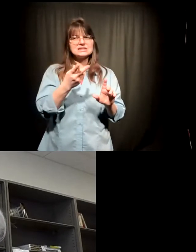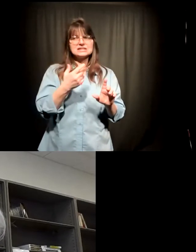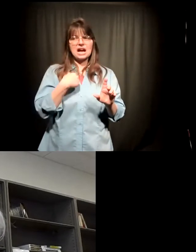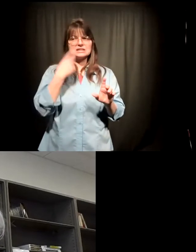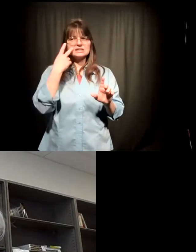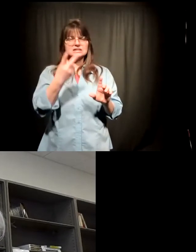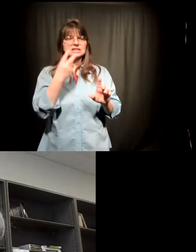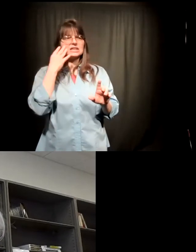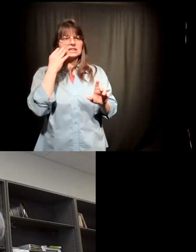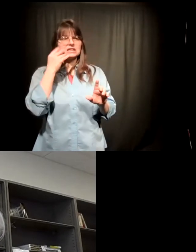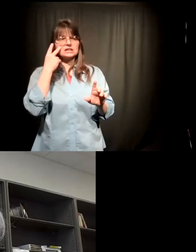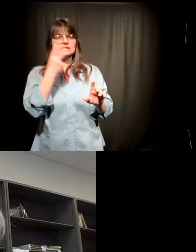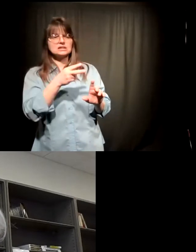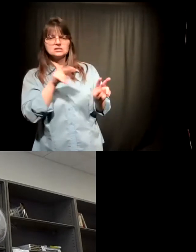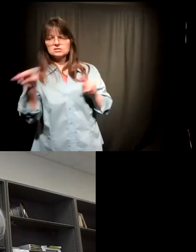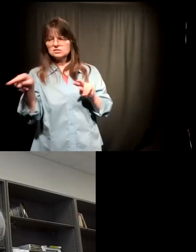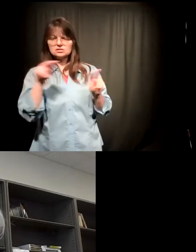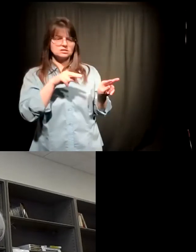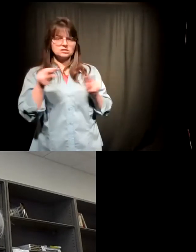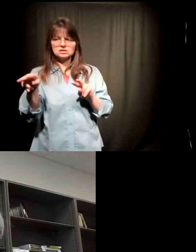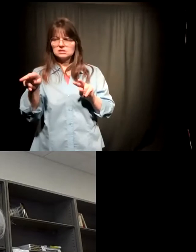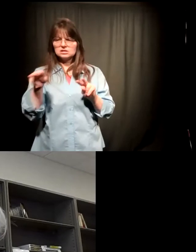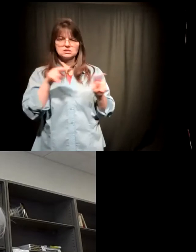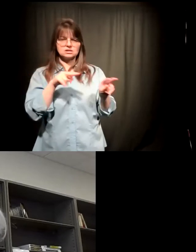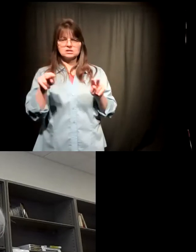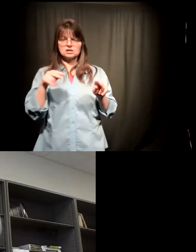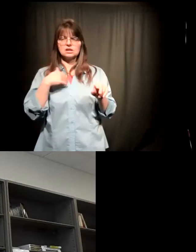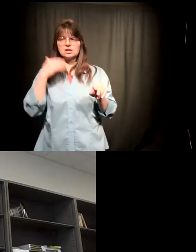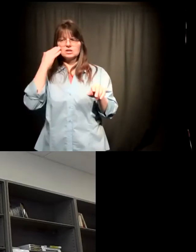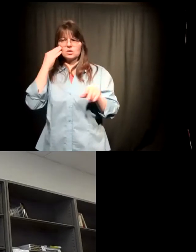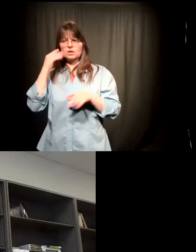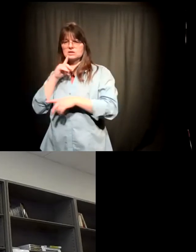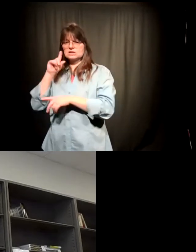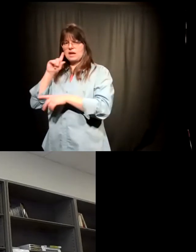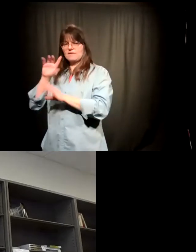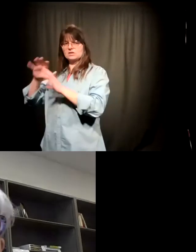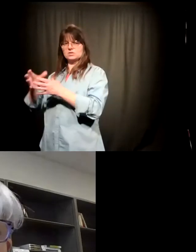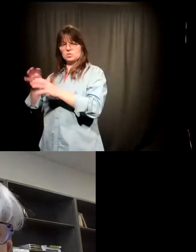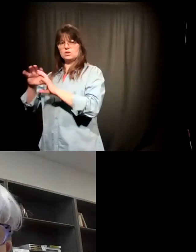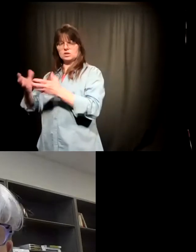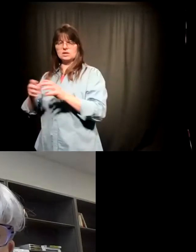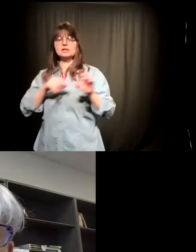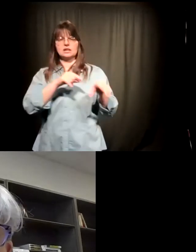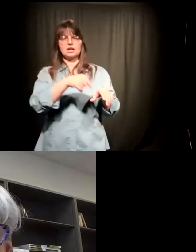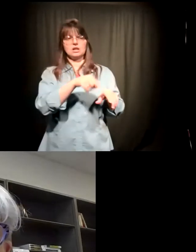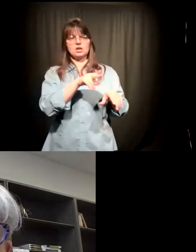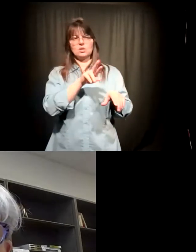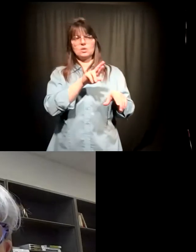that. I also think another group that is often informative to